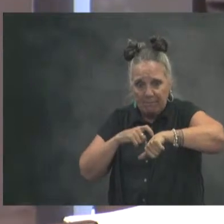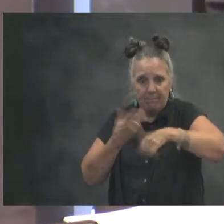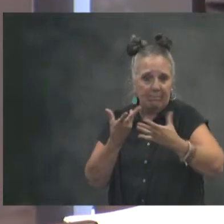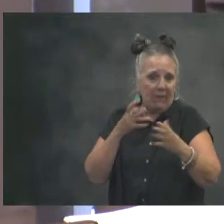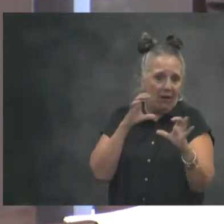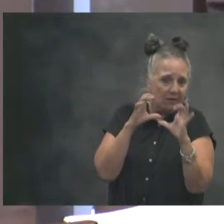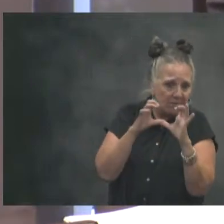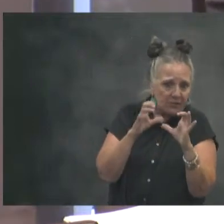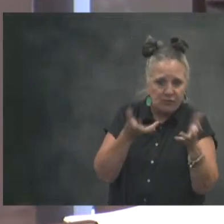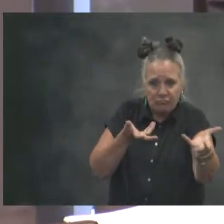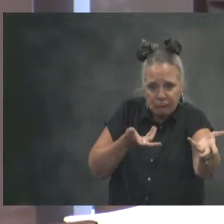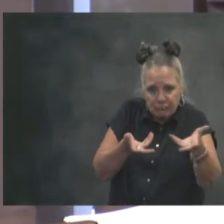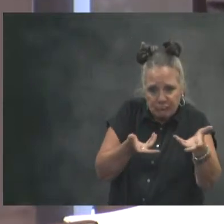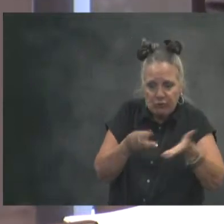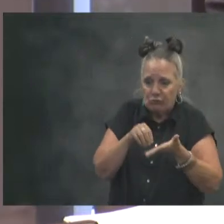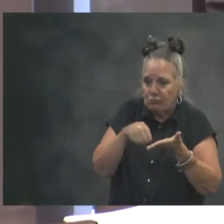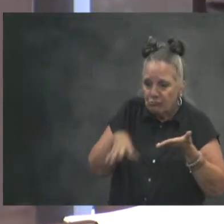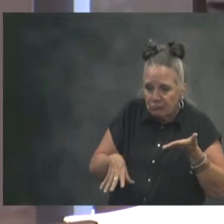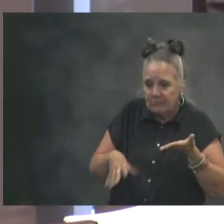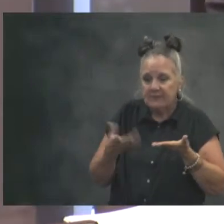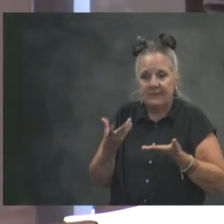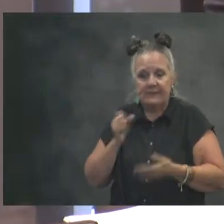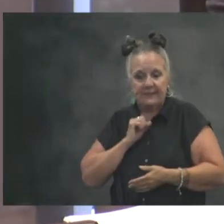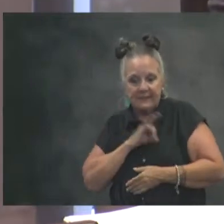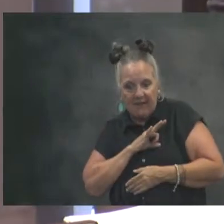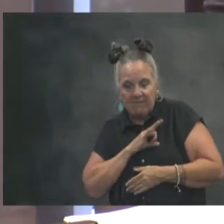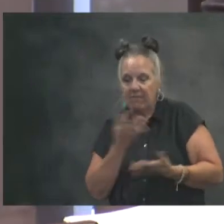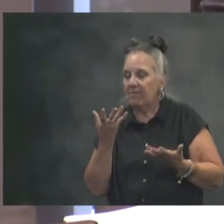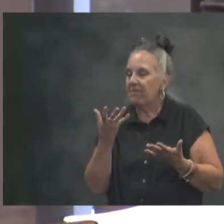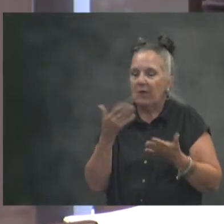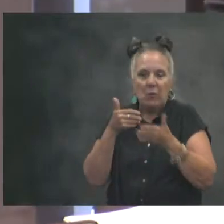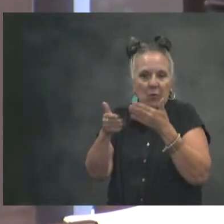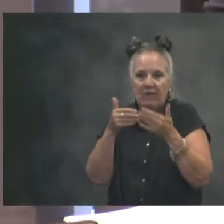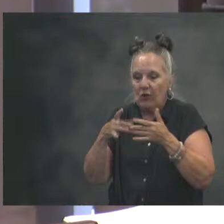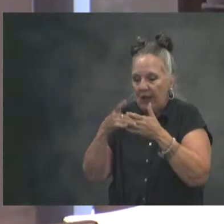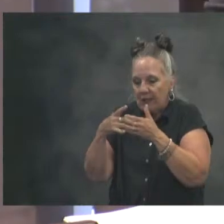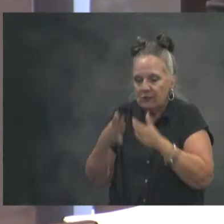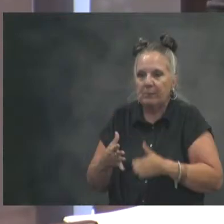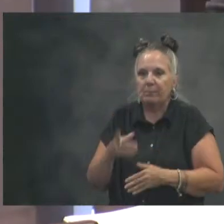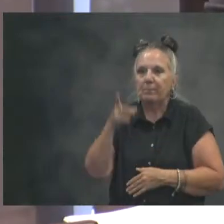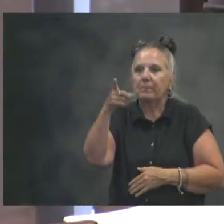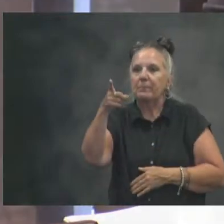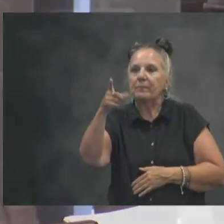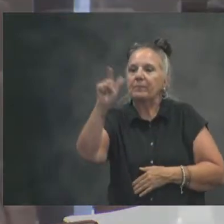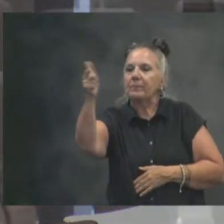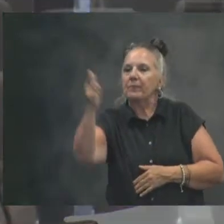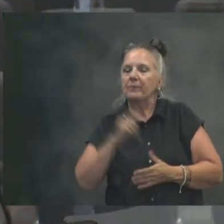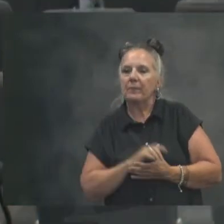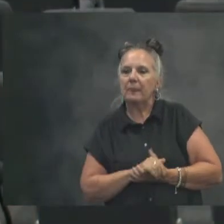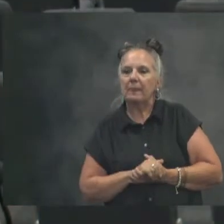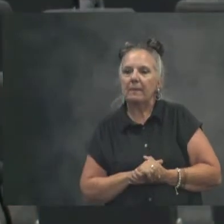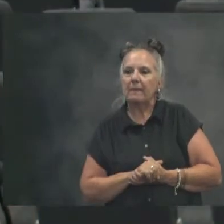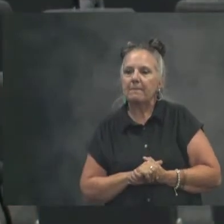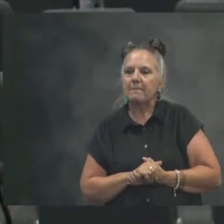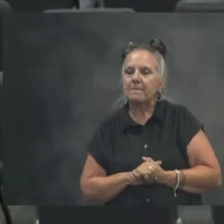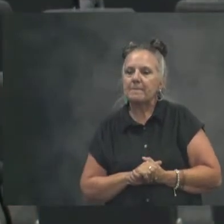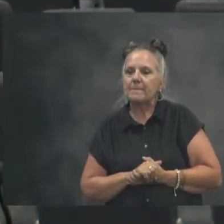conversations with our students, with our staff, and the leadership team there. Mrs. Williams? Yes, Mrs.